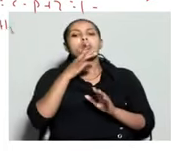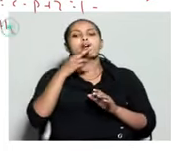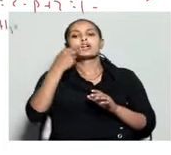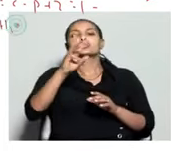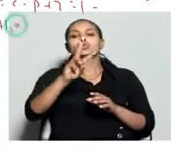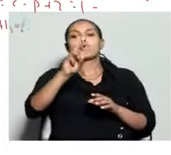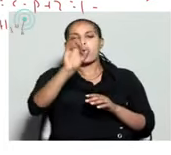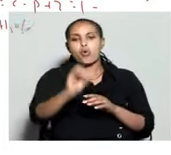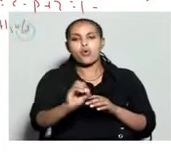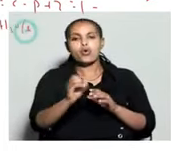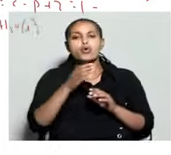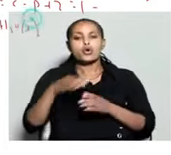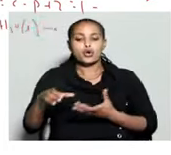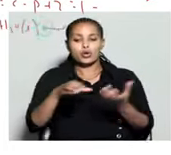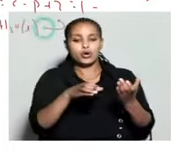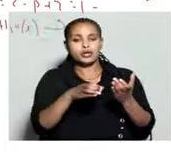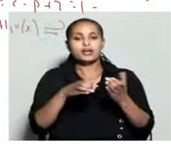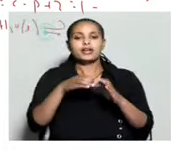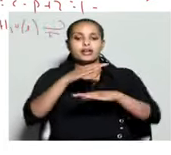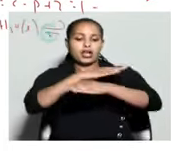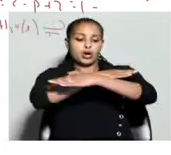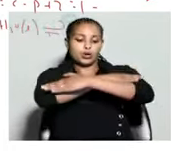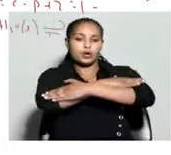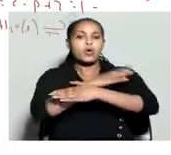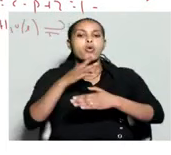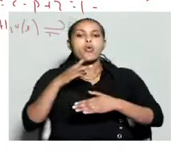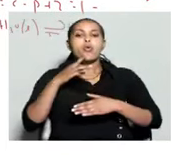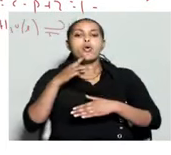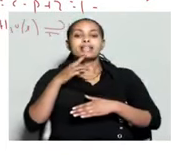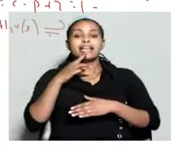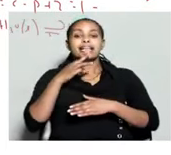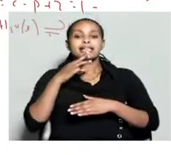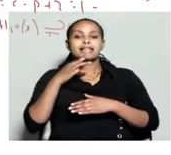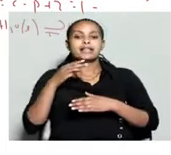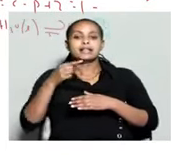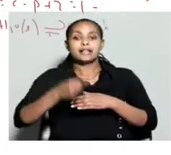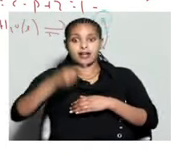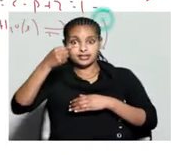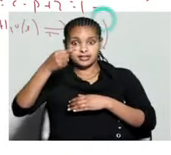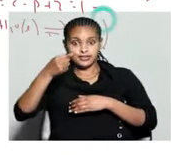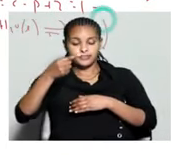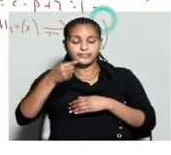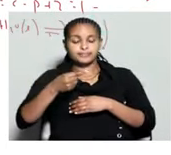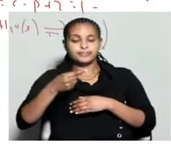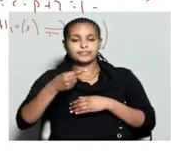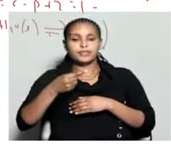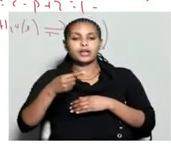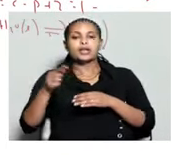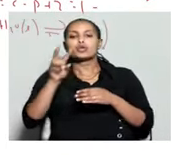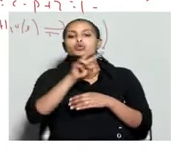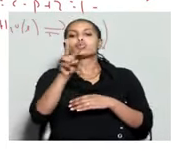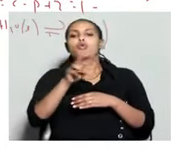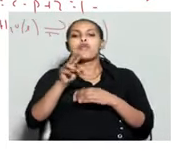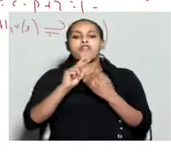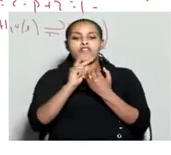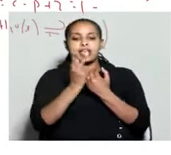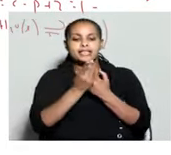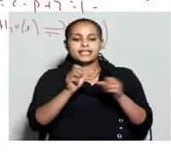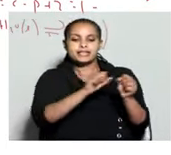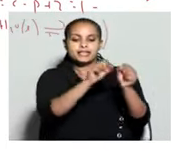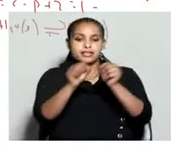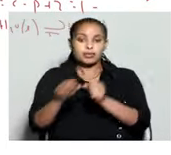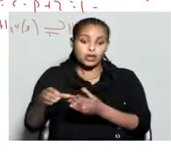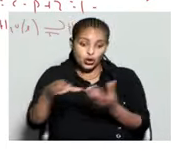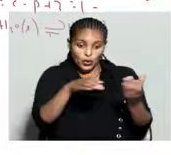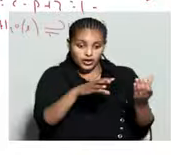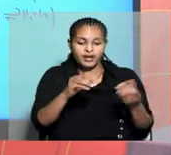Water, H2O, liquid in equilibrium with water gas, H2O gas, you see, is a two-phase system,